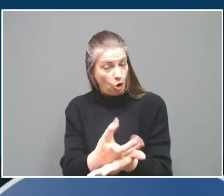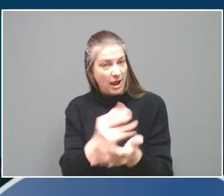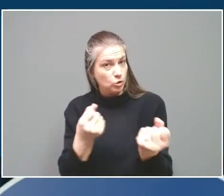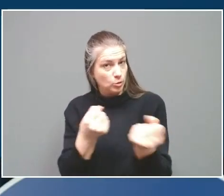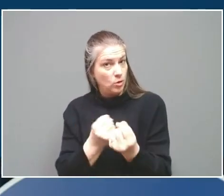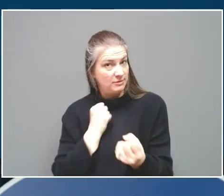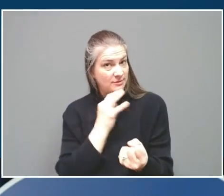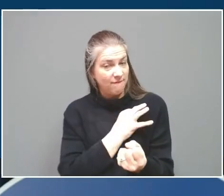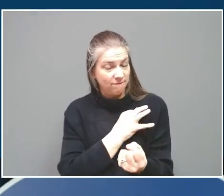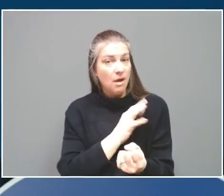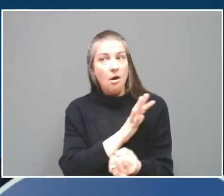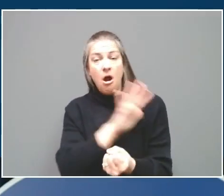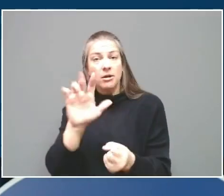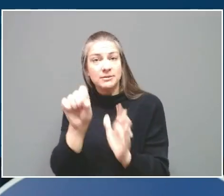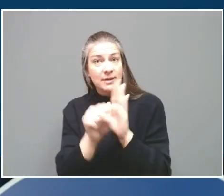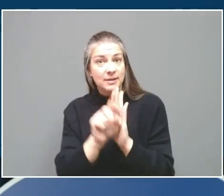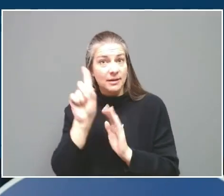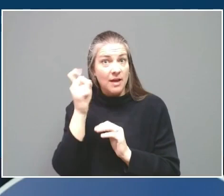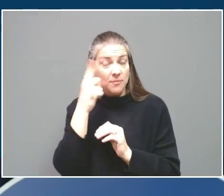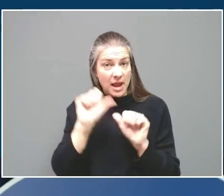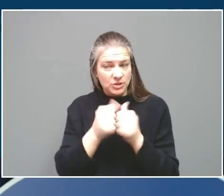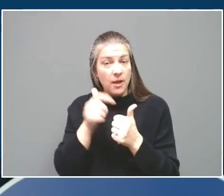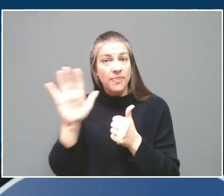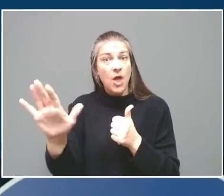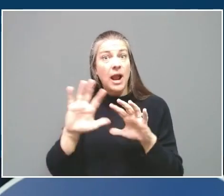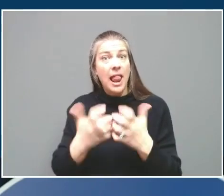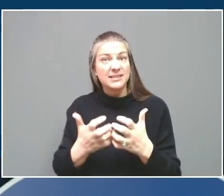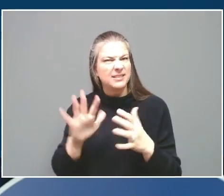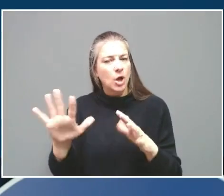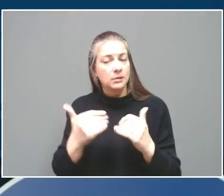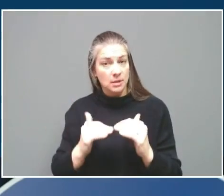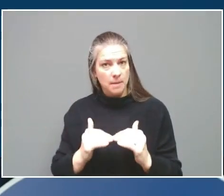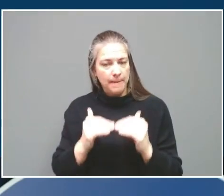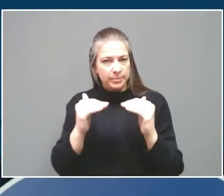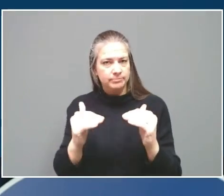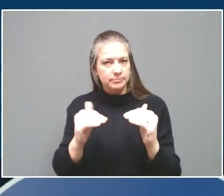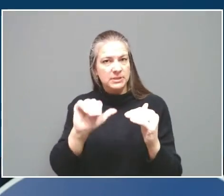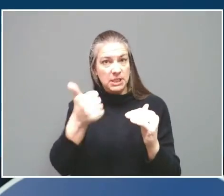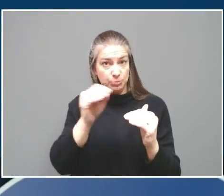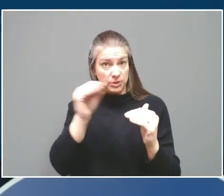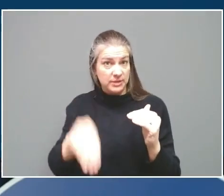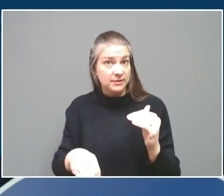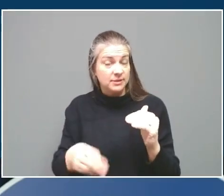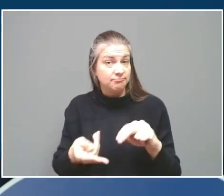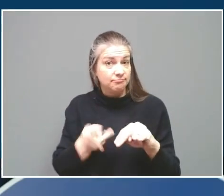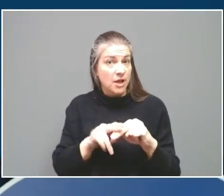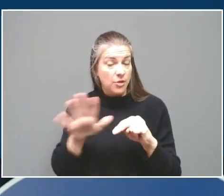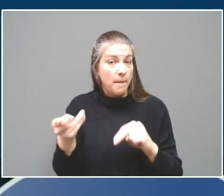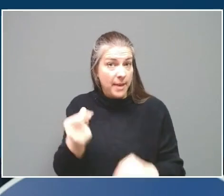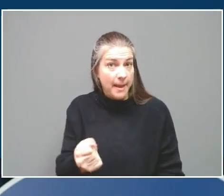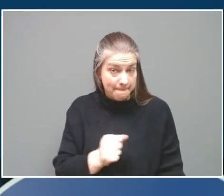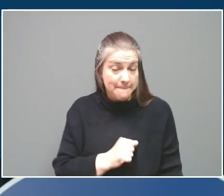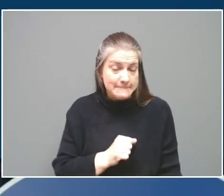state government agencies were bumped up one classification, receiving that 10% bump to their base pay. We also